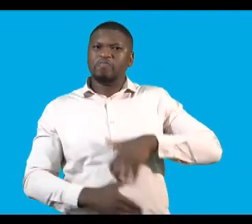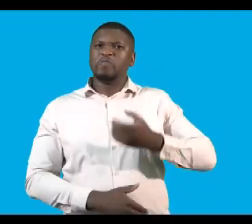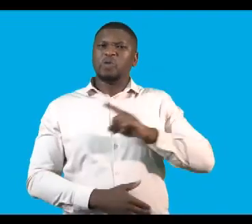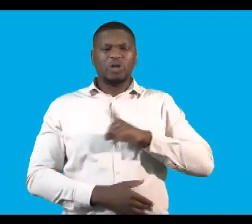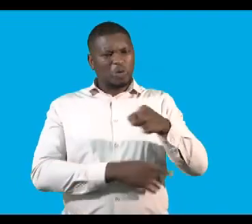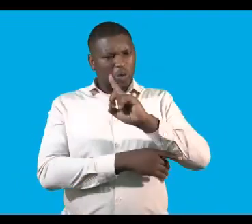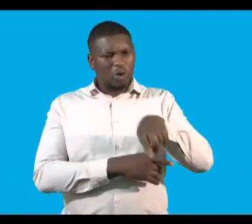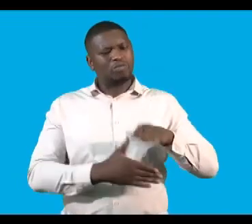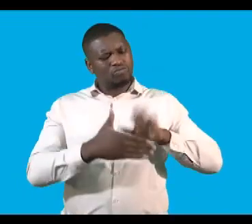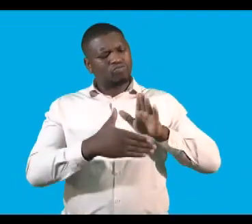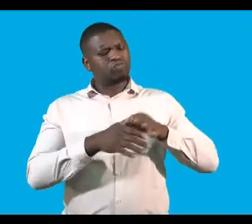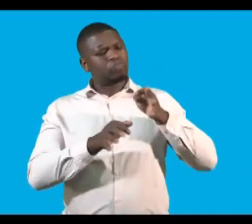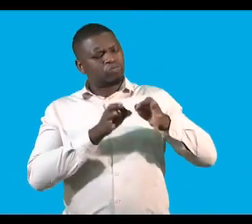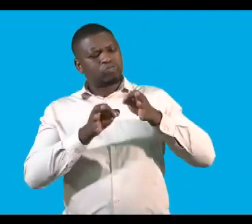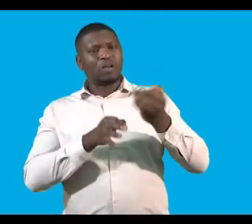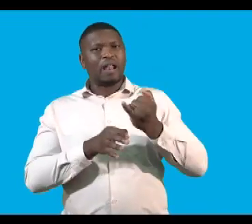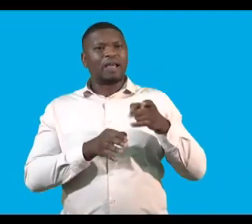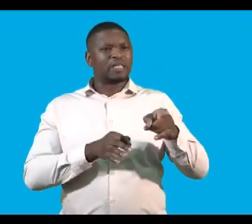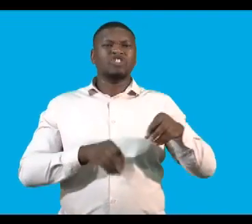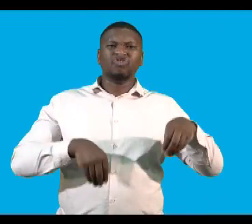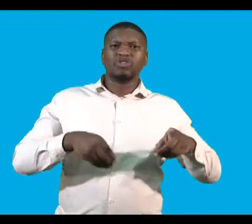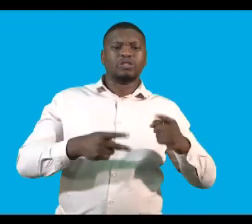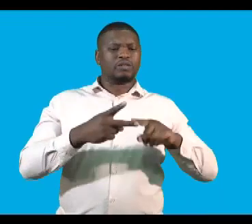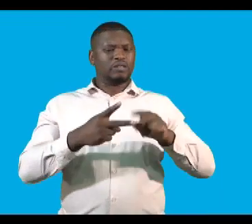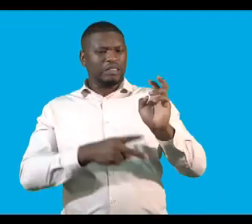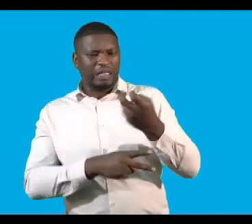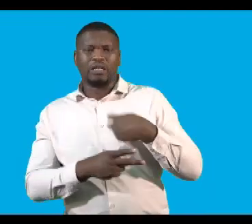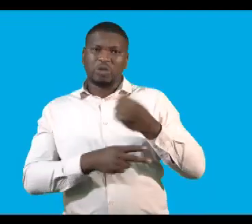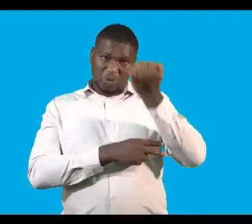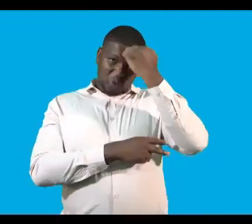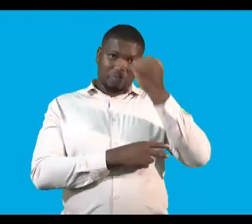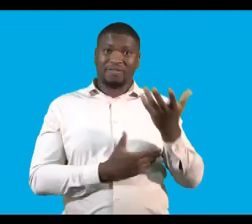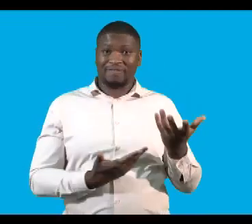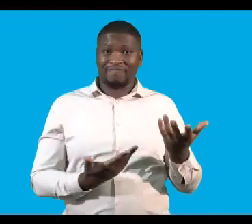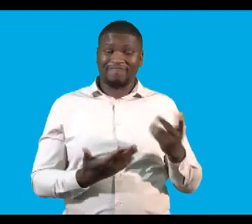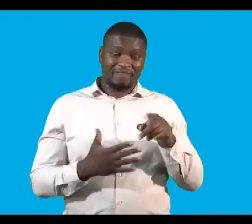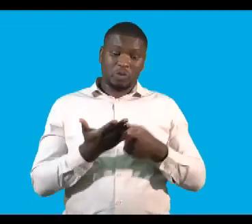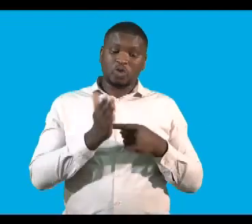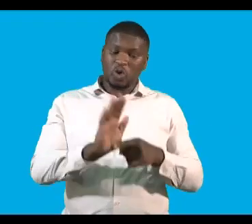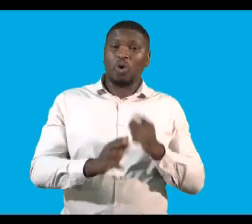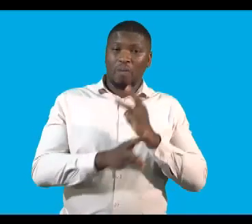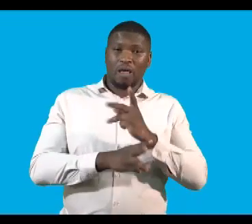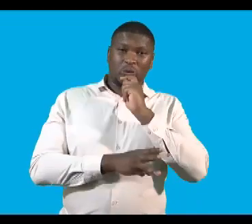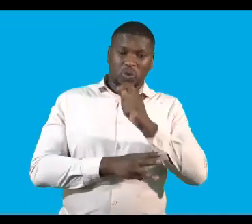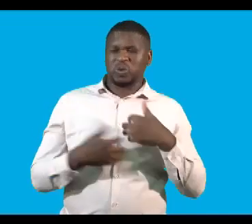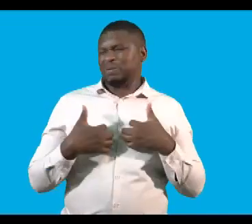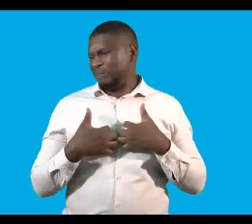Jeremy's action is wrong, using phrases like "it's cheating and stealing and it's stupid." This shows her growing